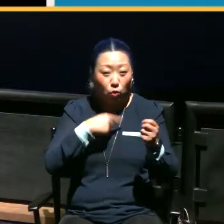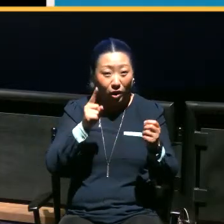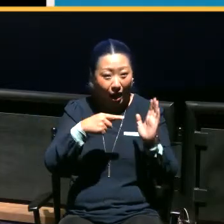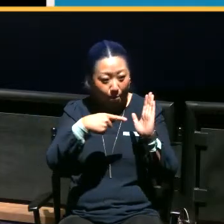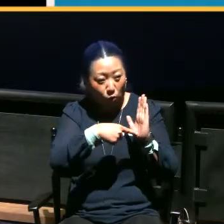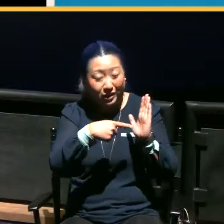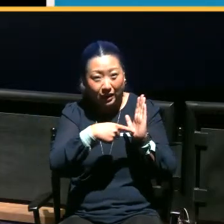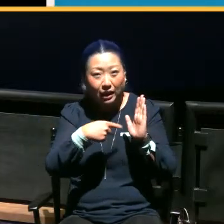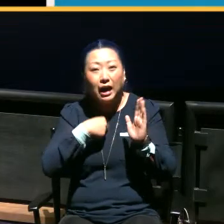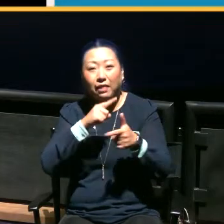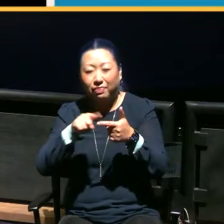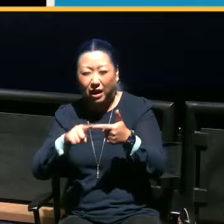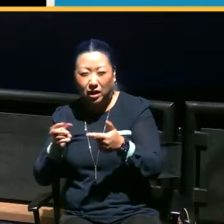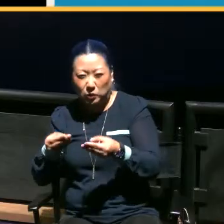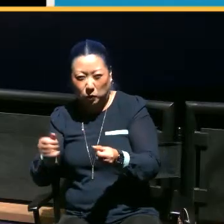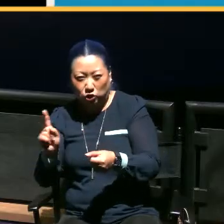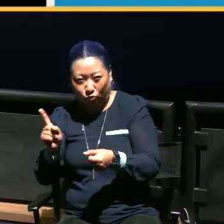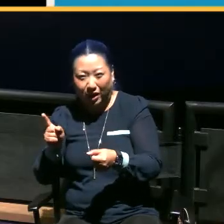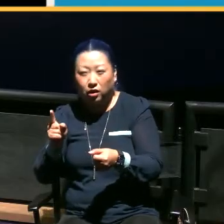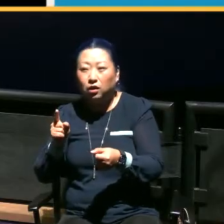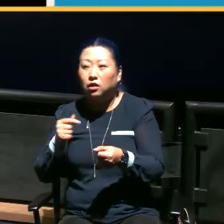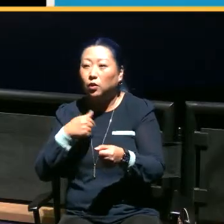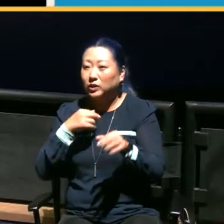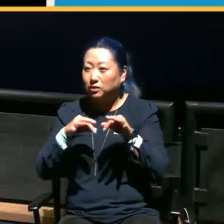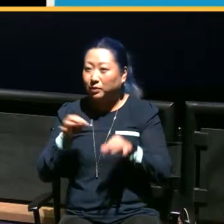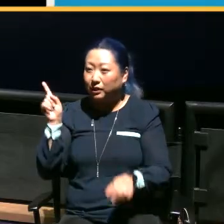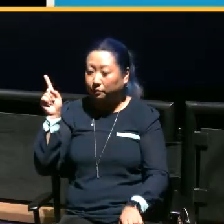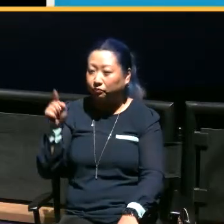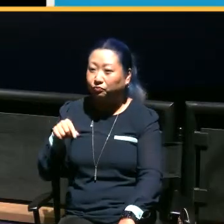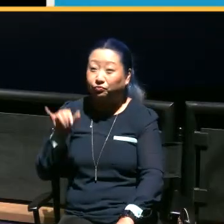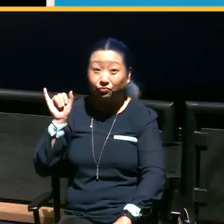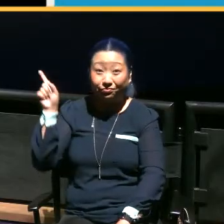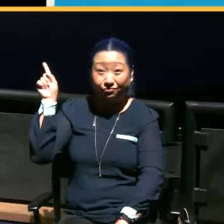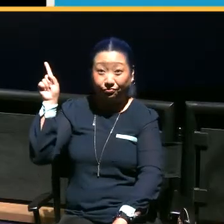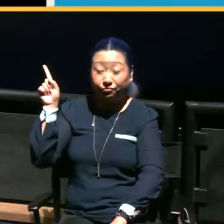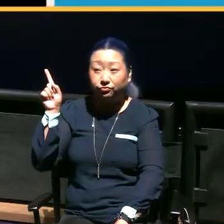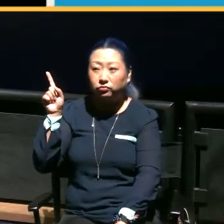But I'll tell you what's going on here. So this is the